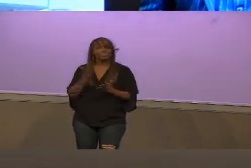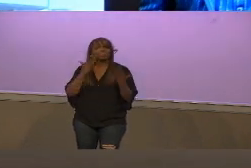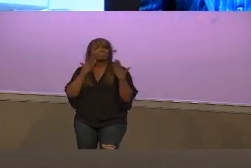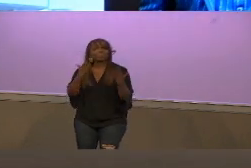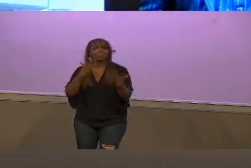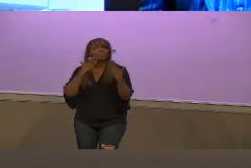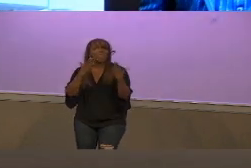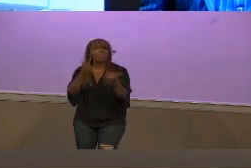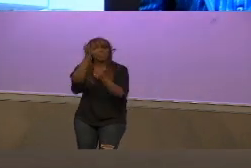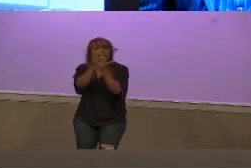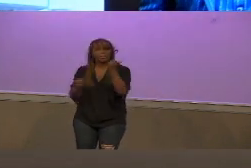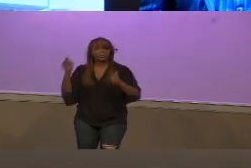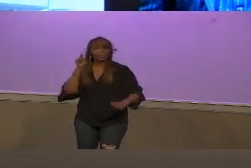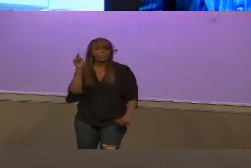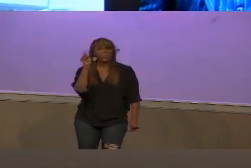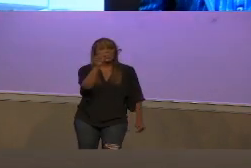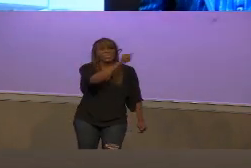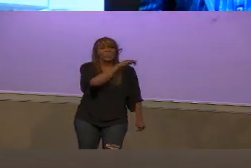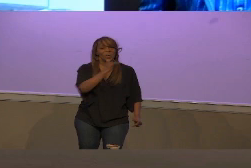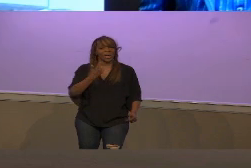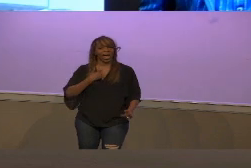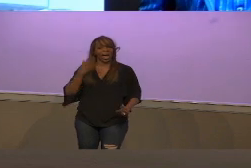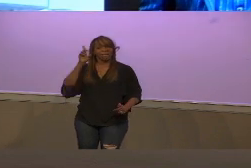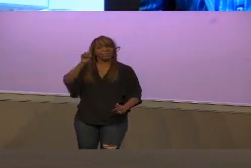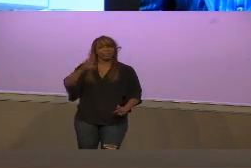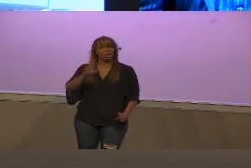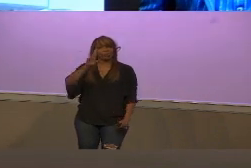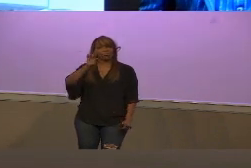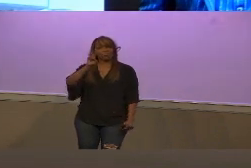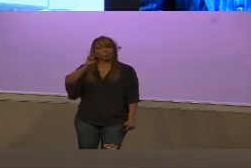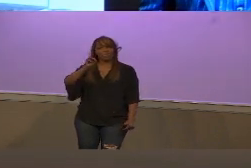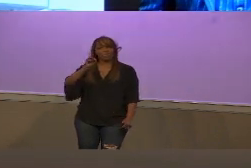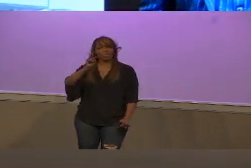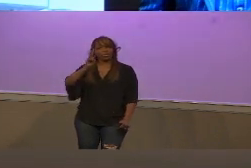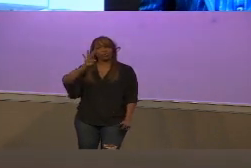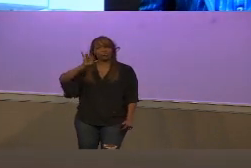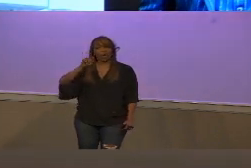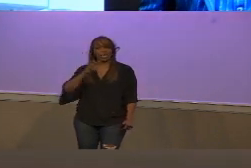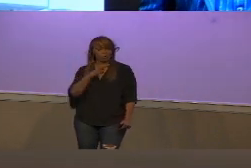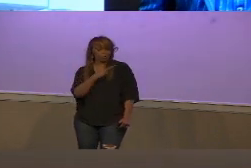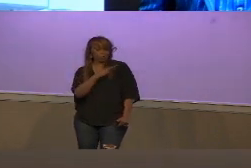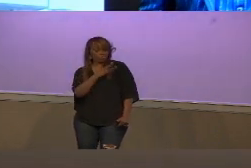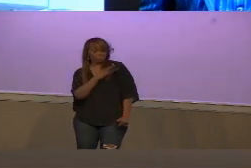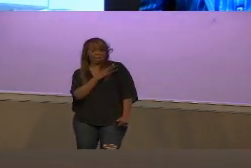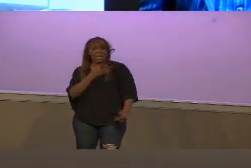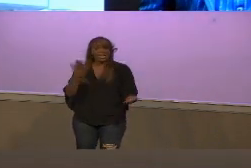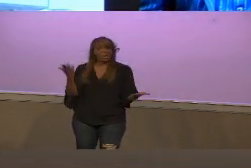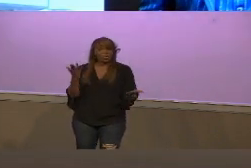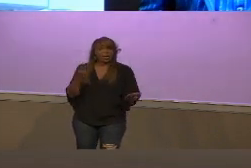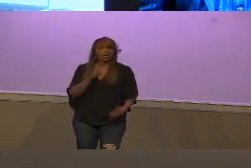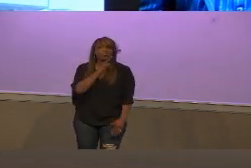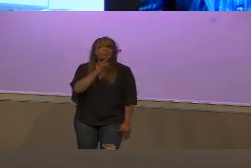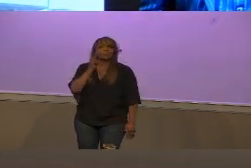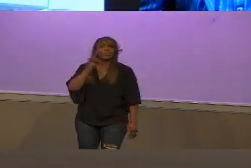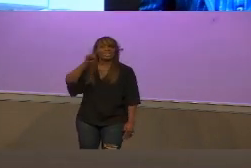you, each and every one. I'm Dr. Remus Wright, the pastor of the Fountain of Praise Church here in Houston, Texas, and it is my